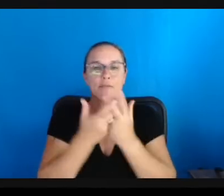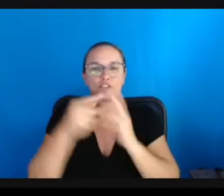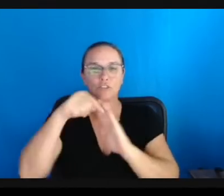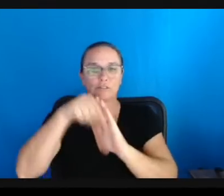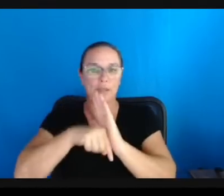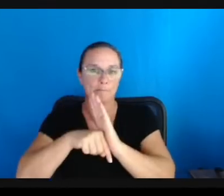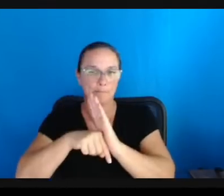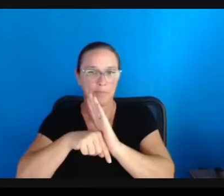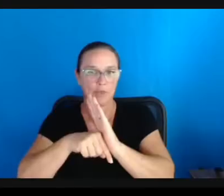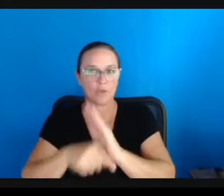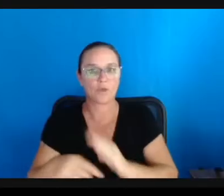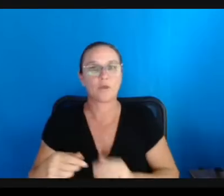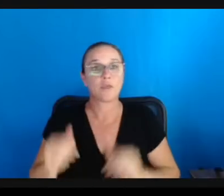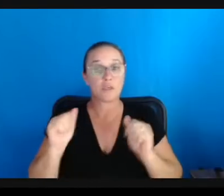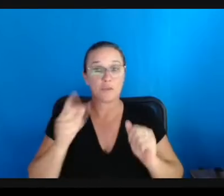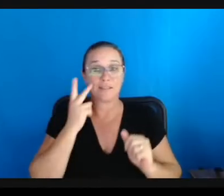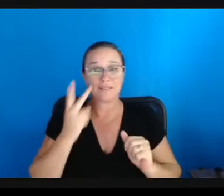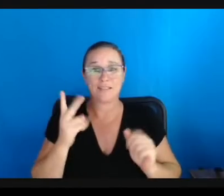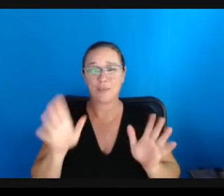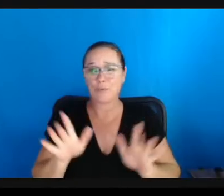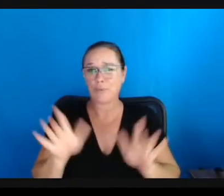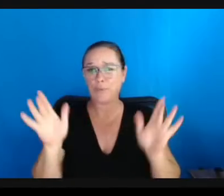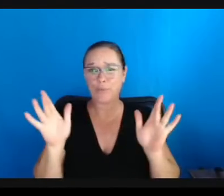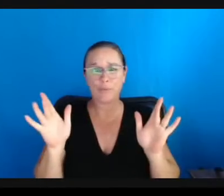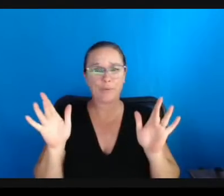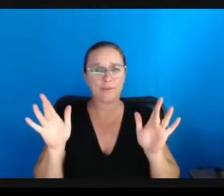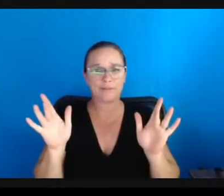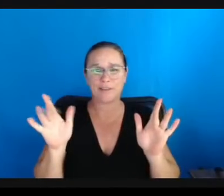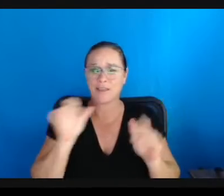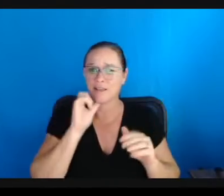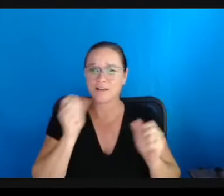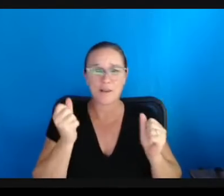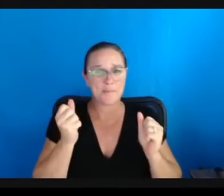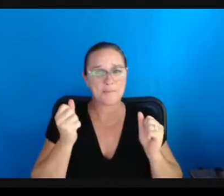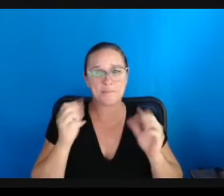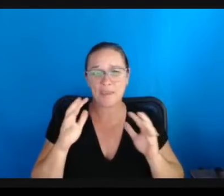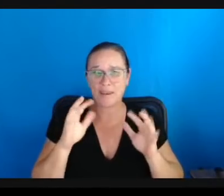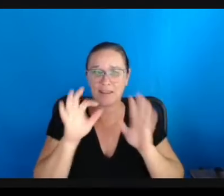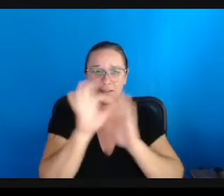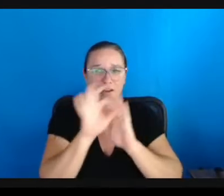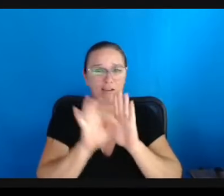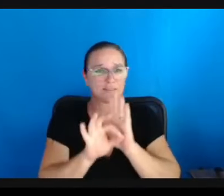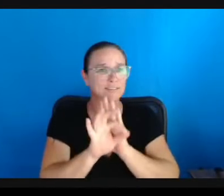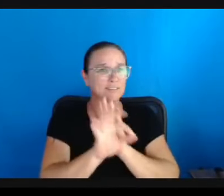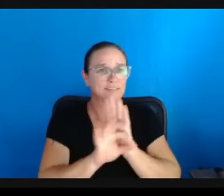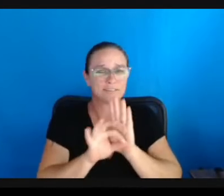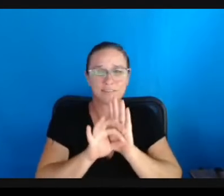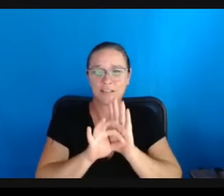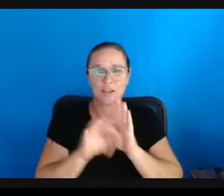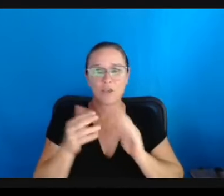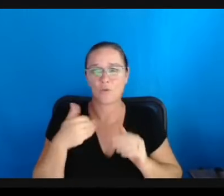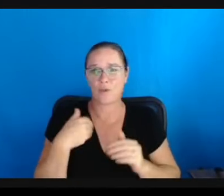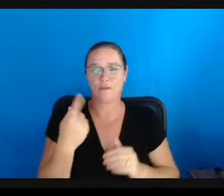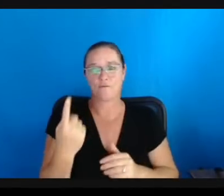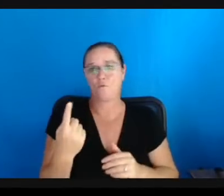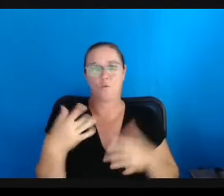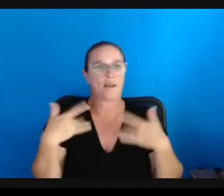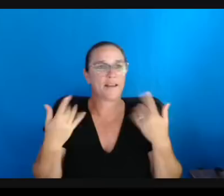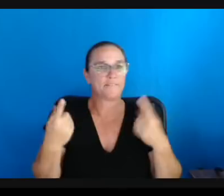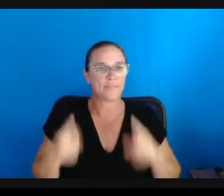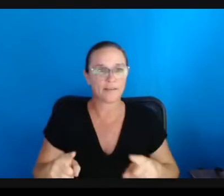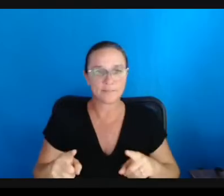is it's actually looking pretty light today. There's not a whole lot of dots on the map here. We have this one event